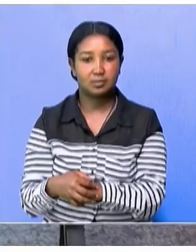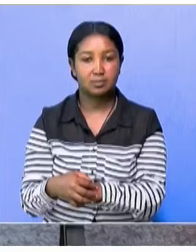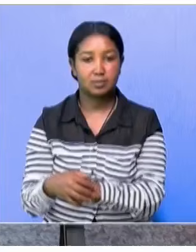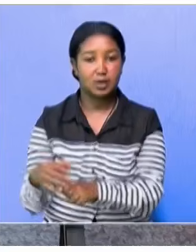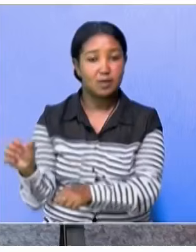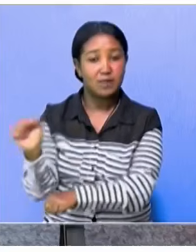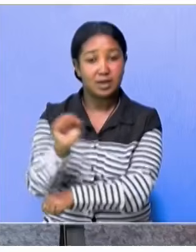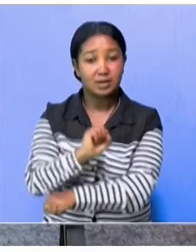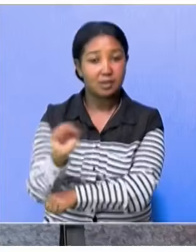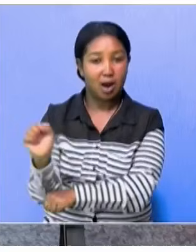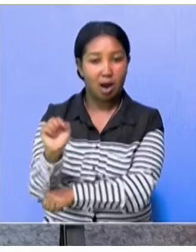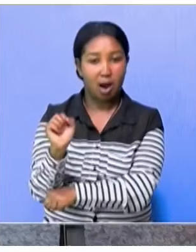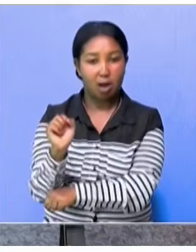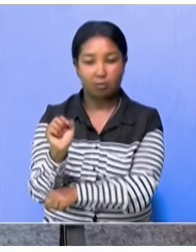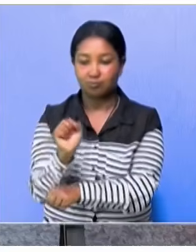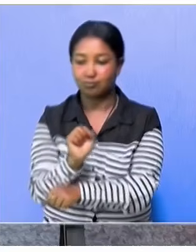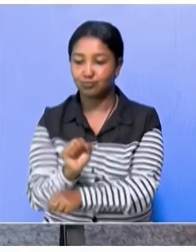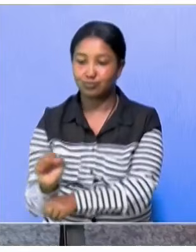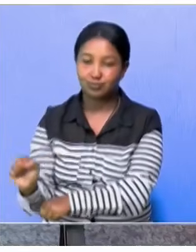crossing